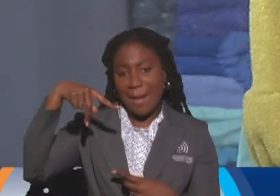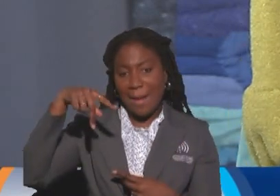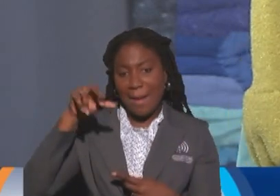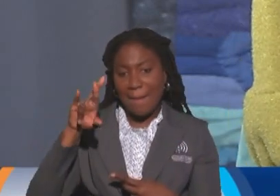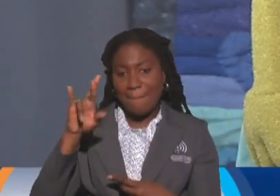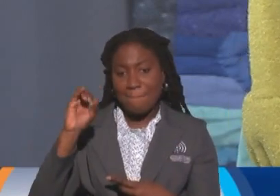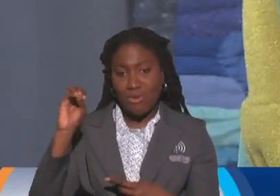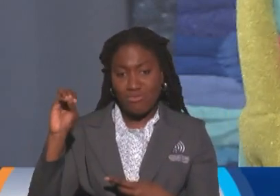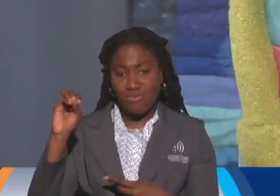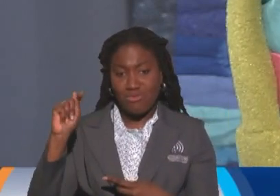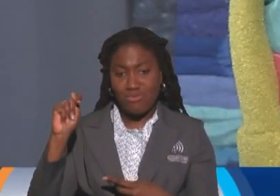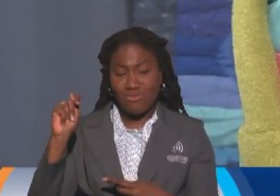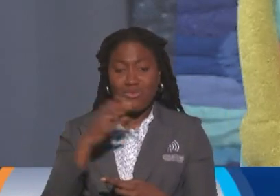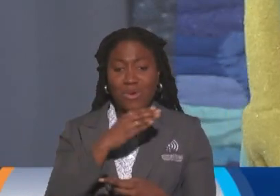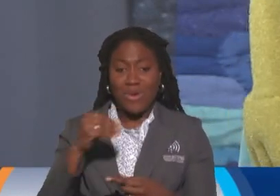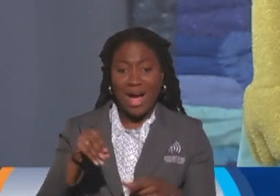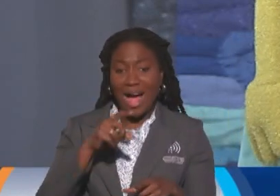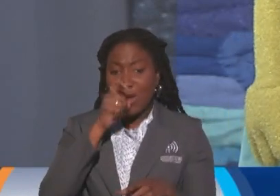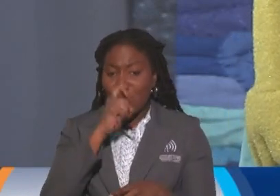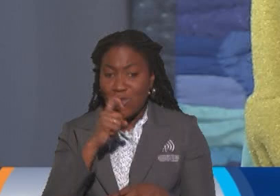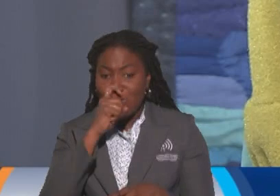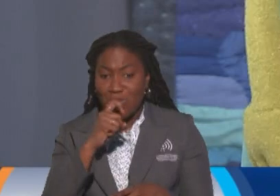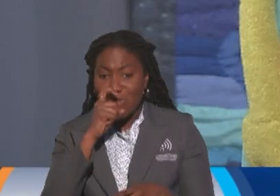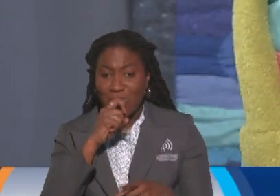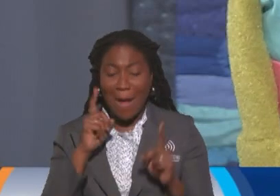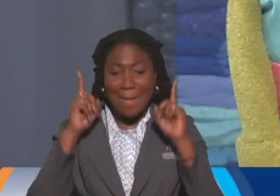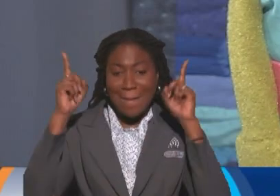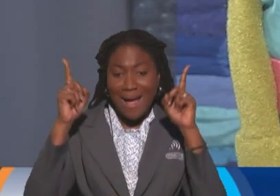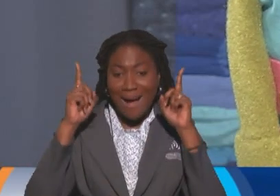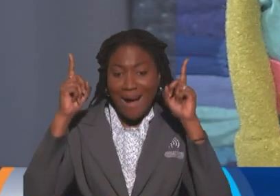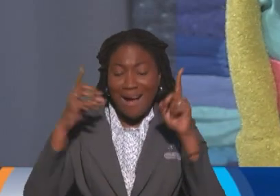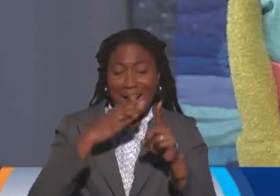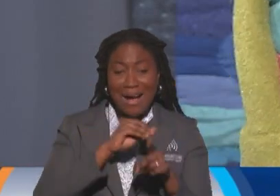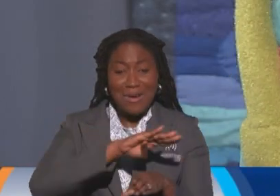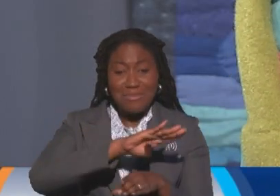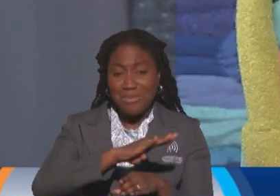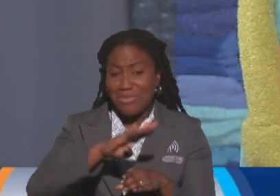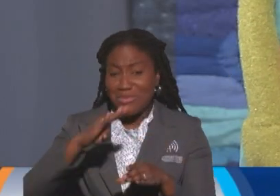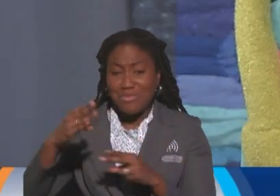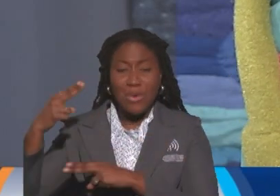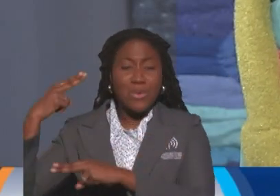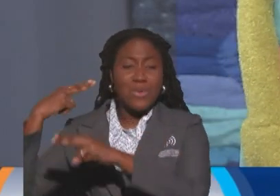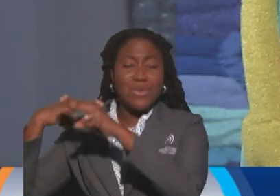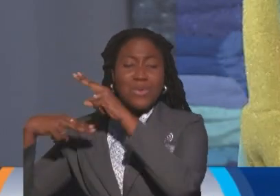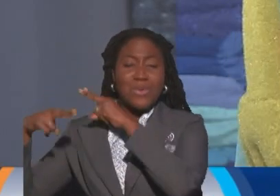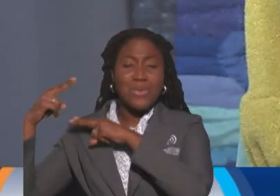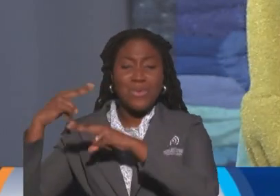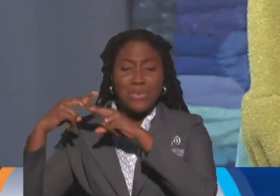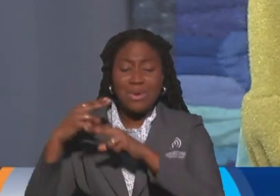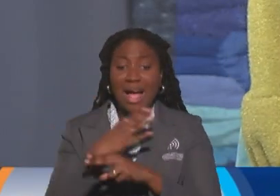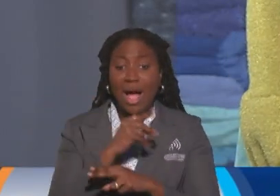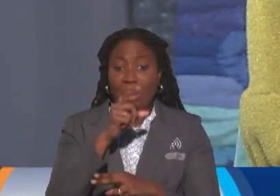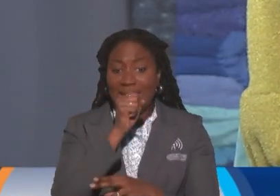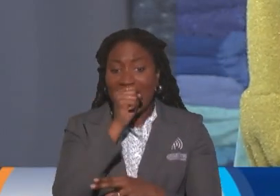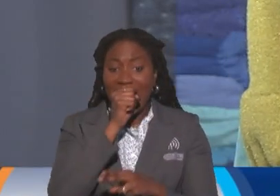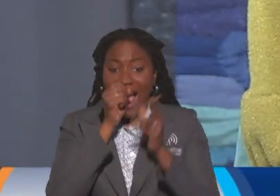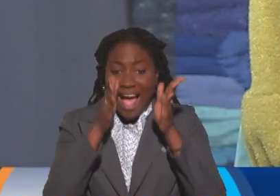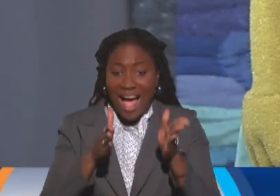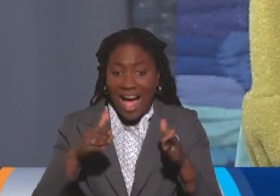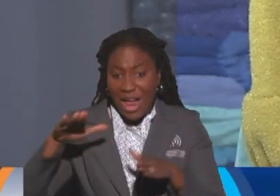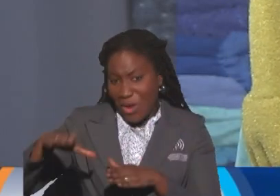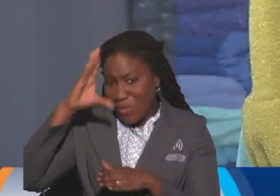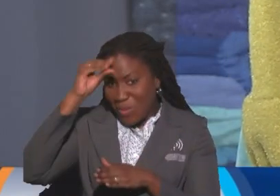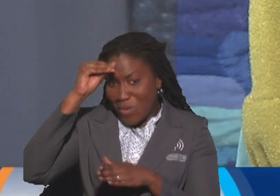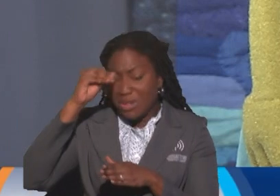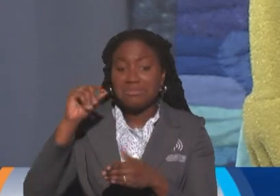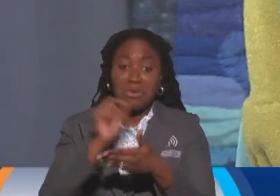Peregrinades, we have Dolly Mass, we have Zachary Ransom, the young Calypso monarch. We